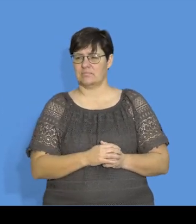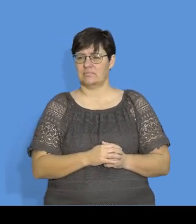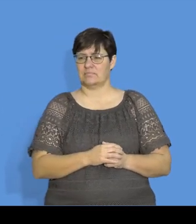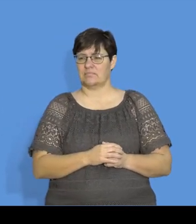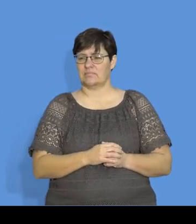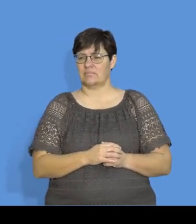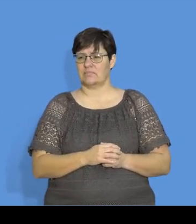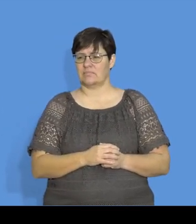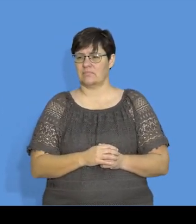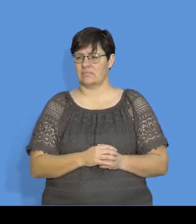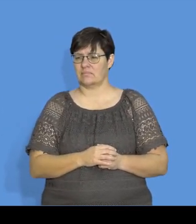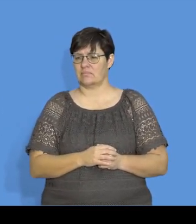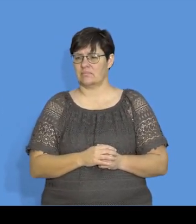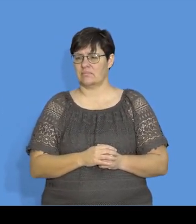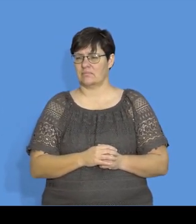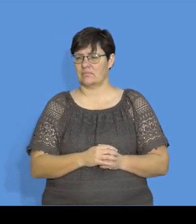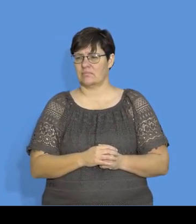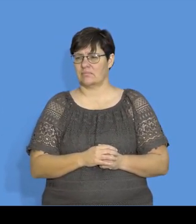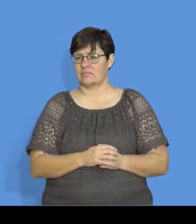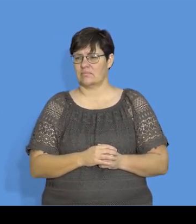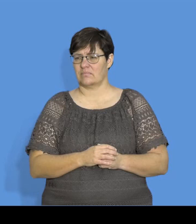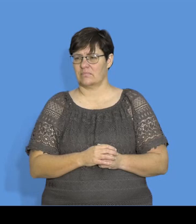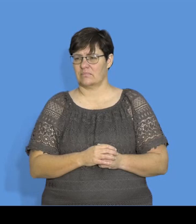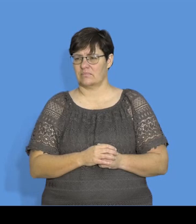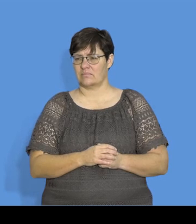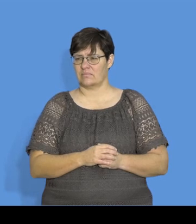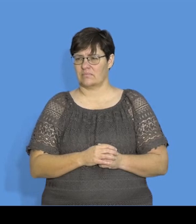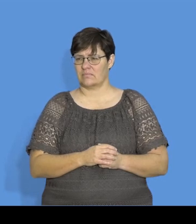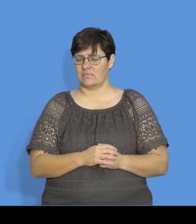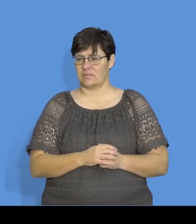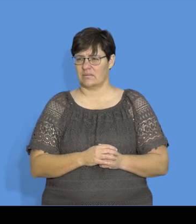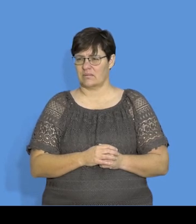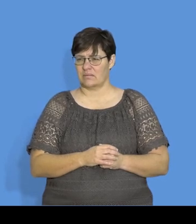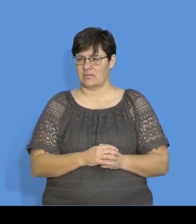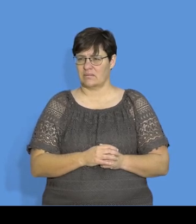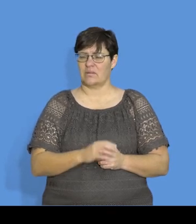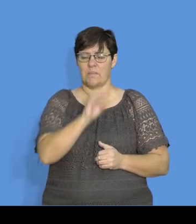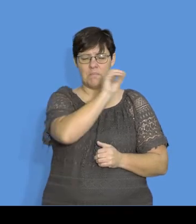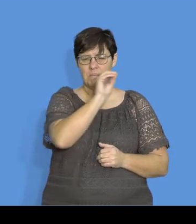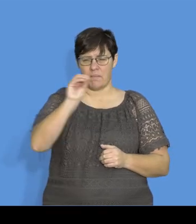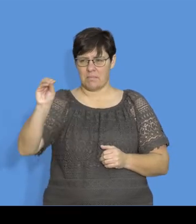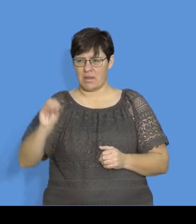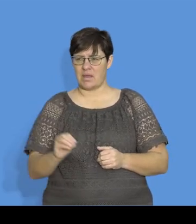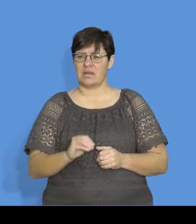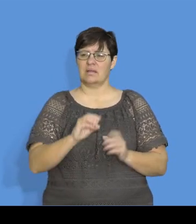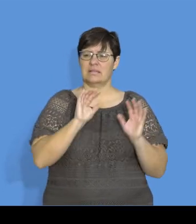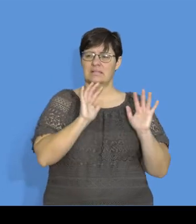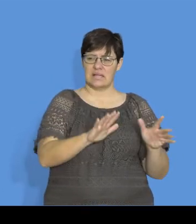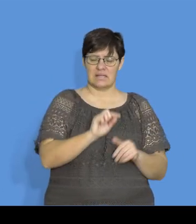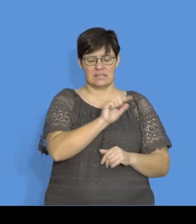and 92. If you go back, we get 92. So now I'll put all the points, 10